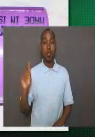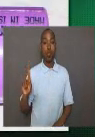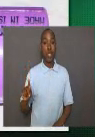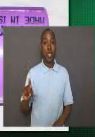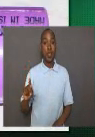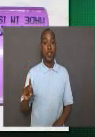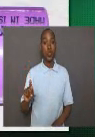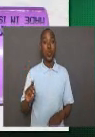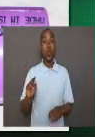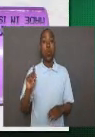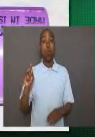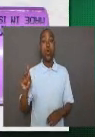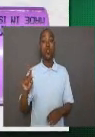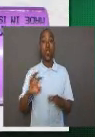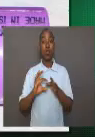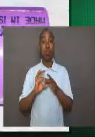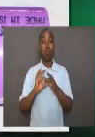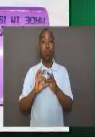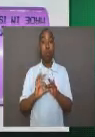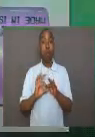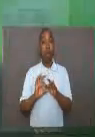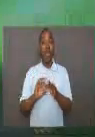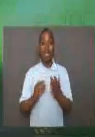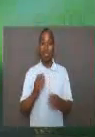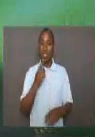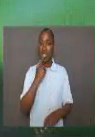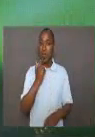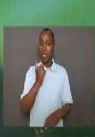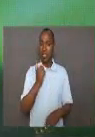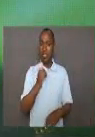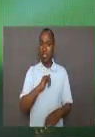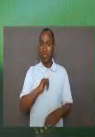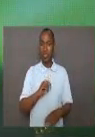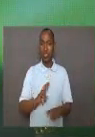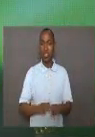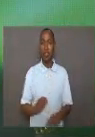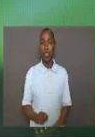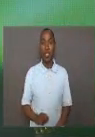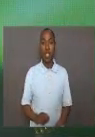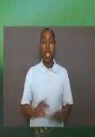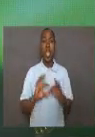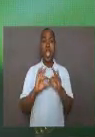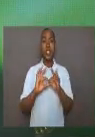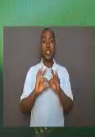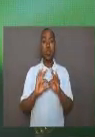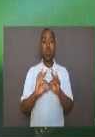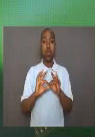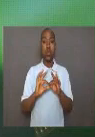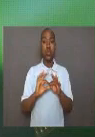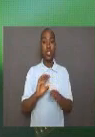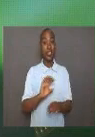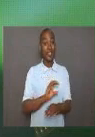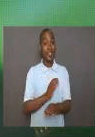bonds acts like a battery. The bonds permit the cell to